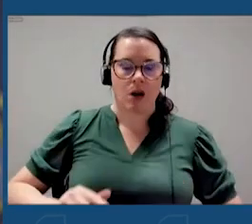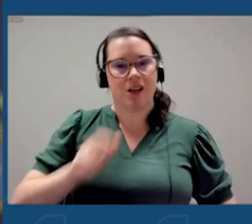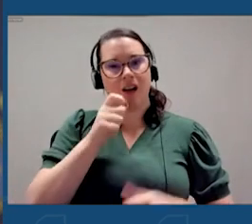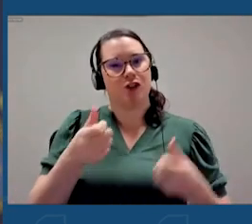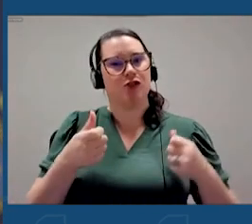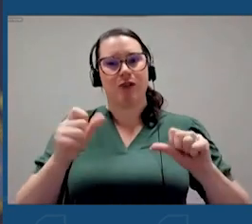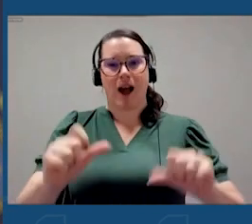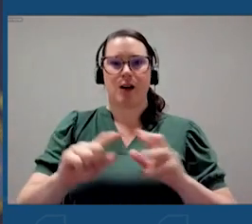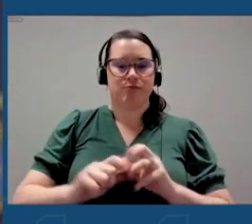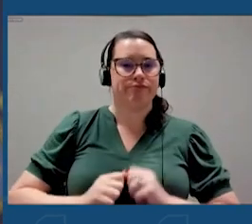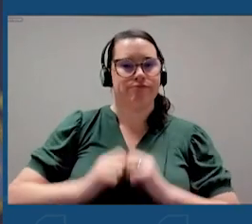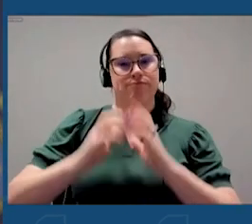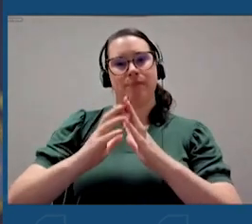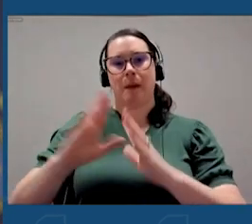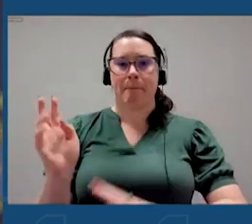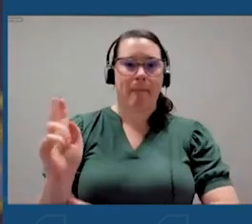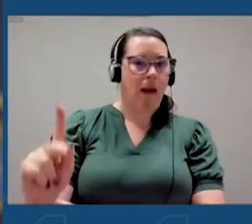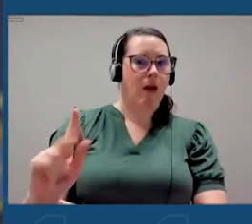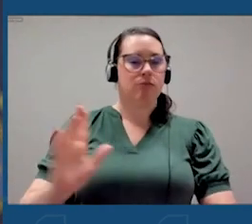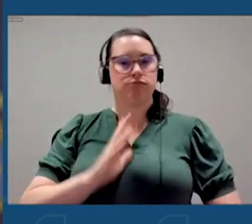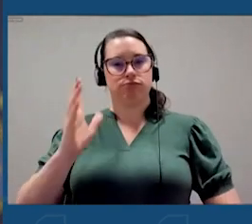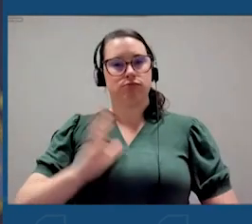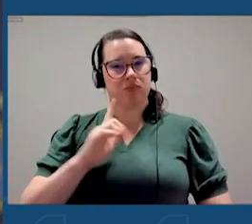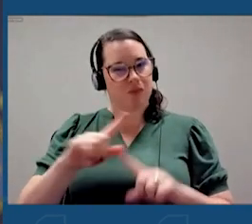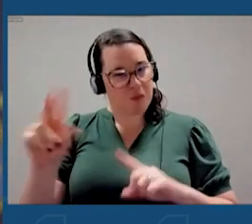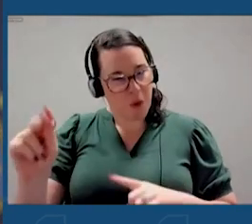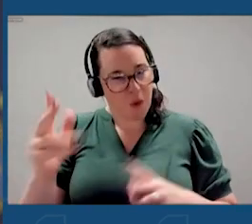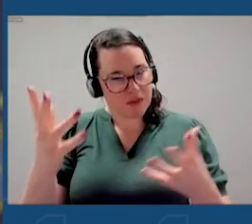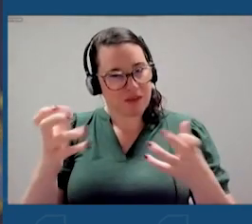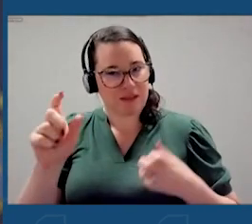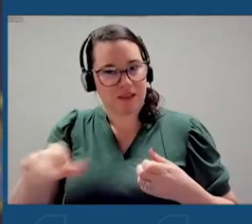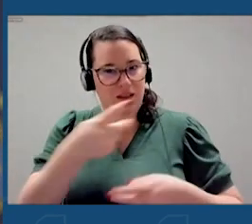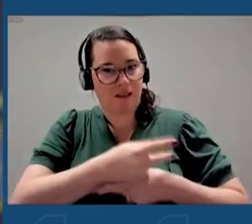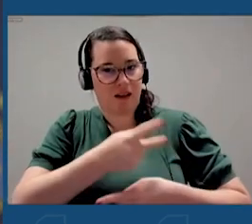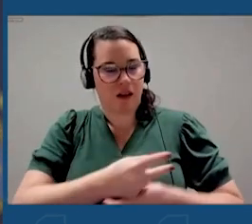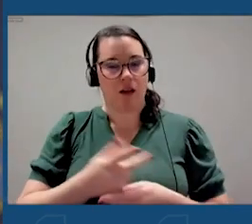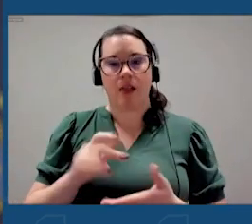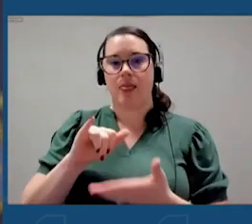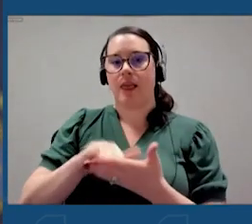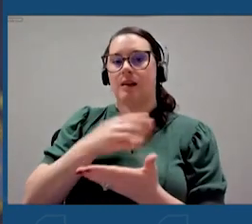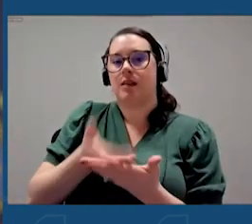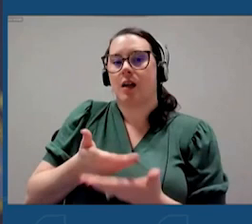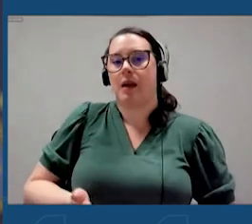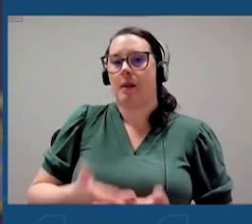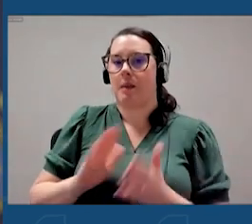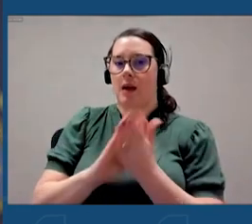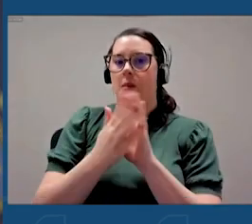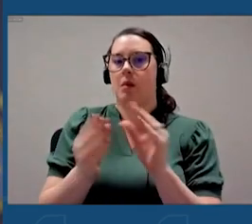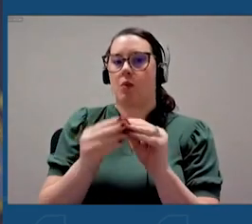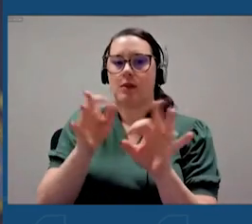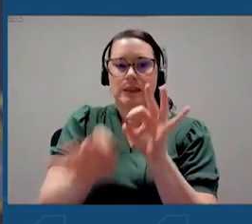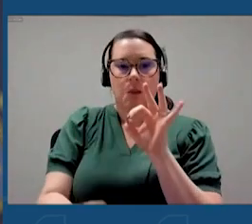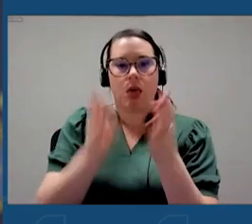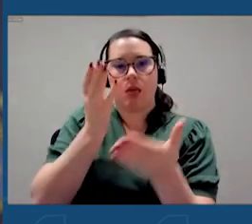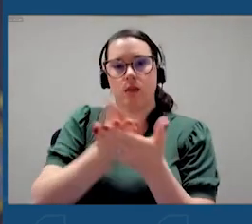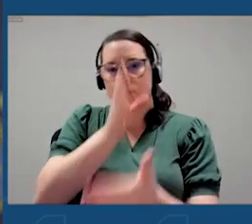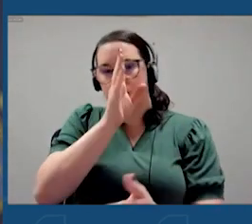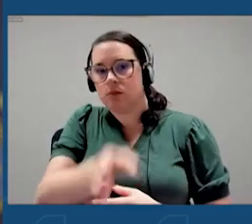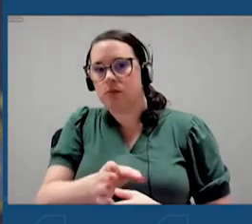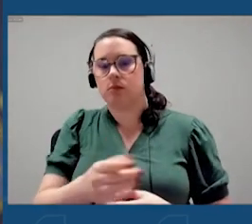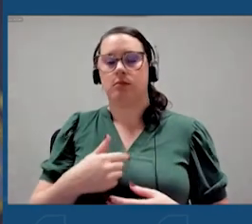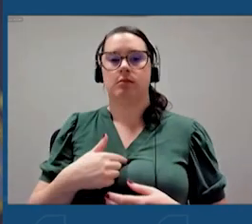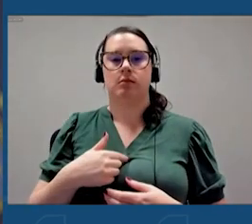child care and simplify all the documentation. But also, I also looked at the limits last